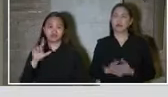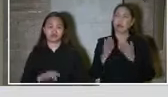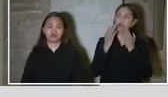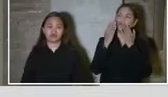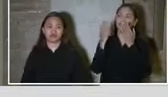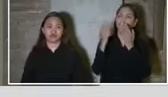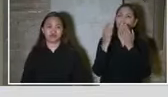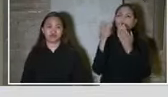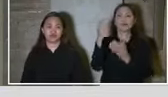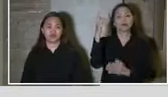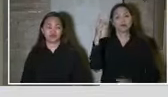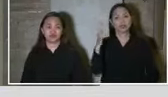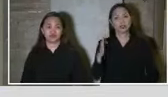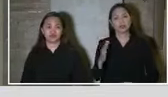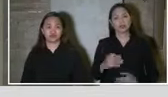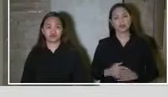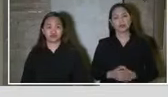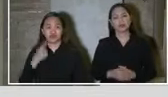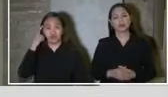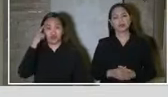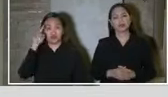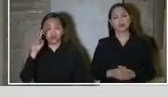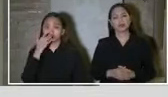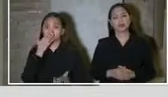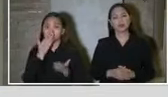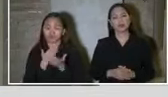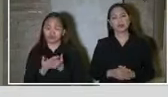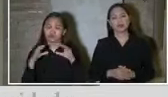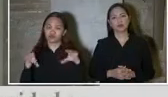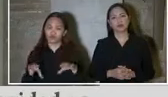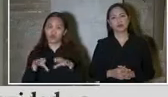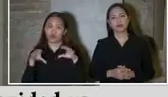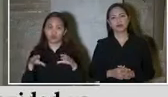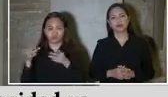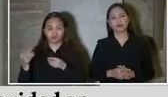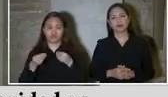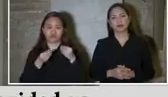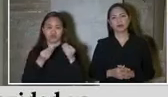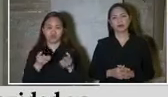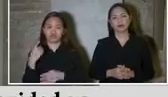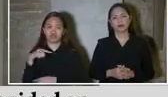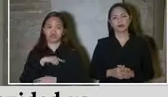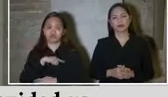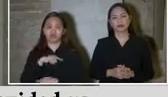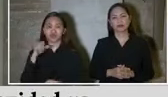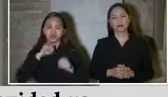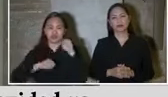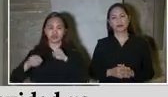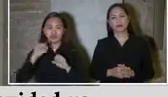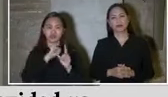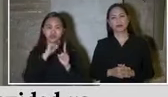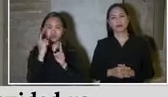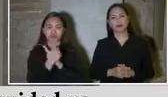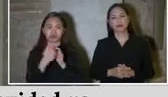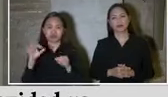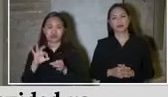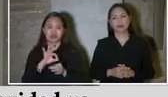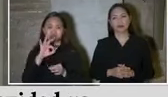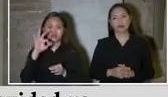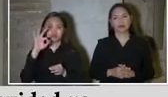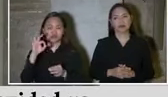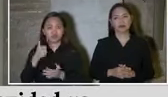to God. For the heroic kindness of those who provided us with scientific, social, and spiritual